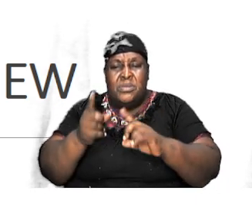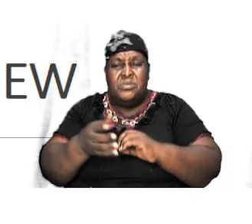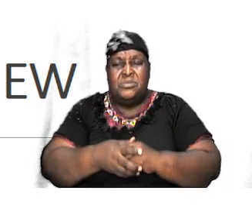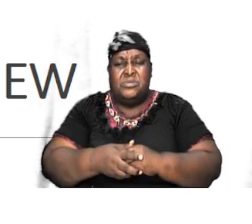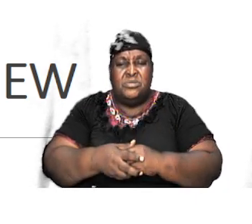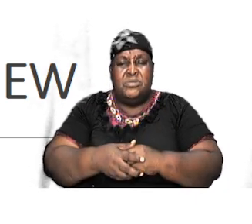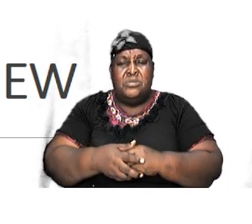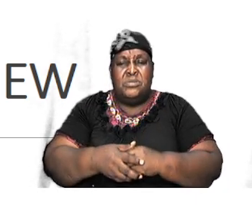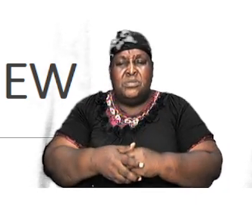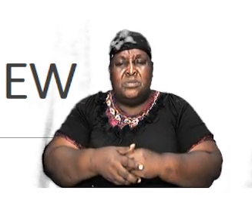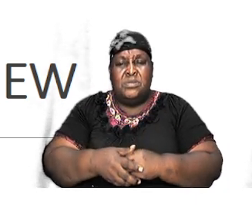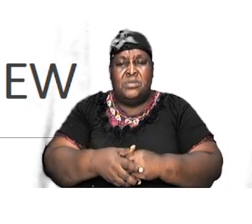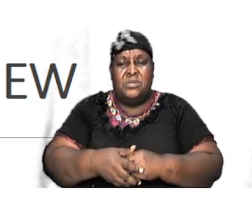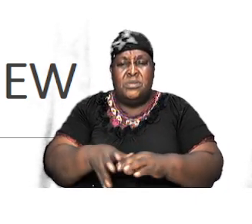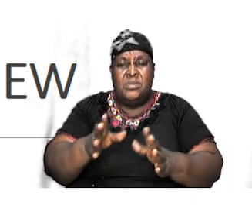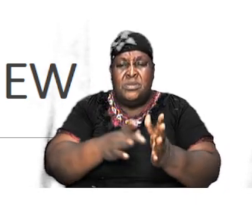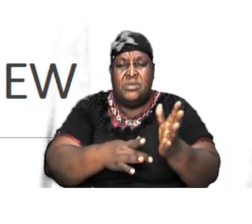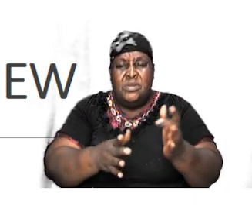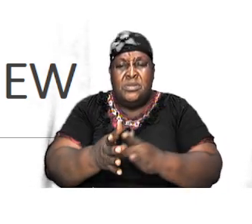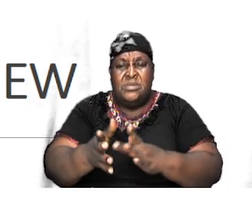is Matthew 4.